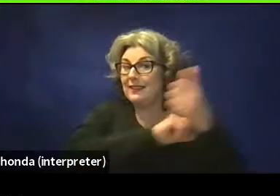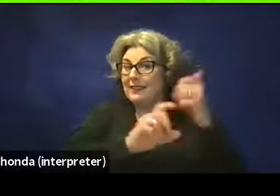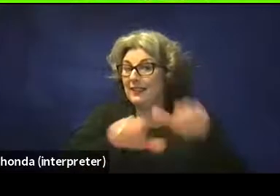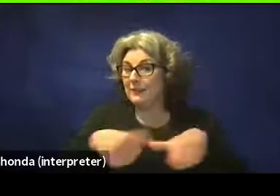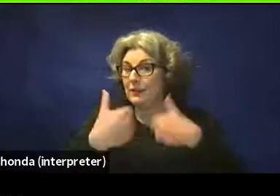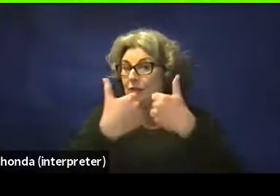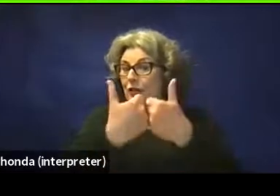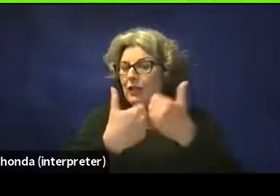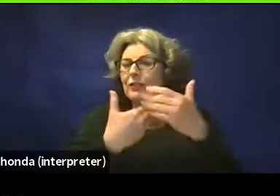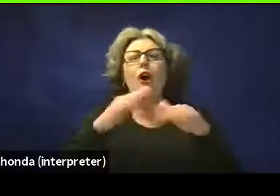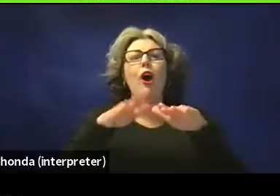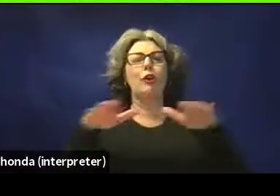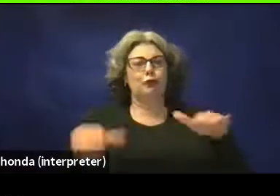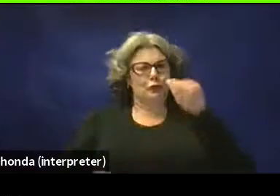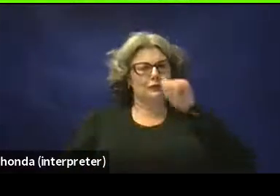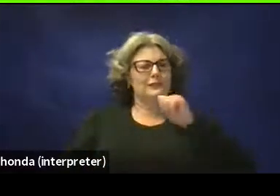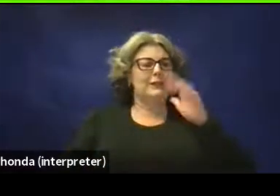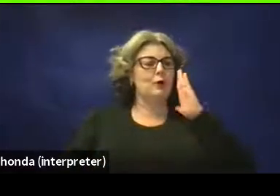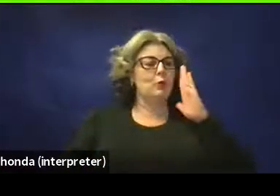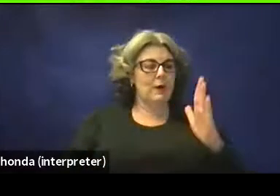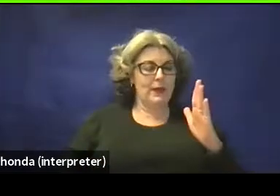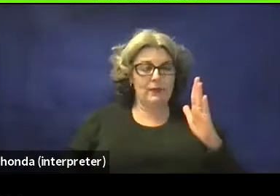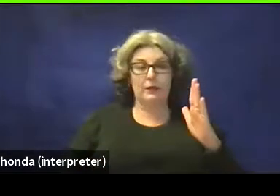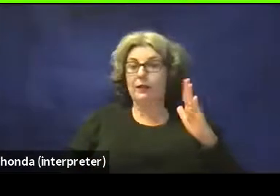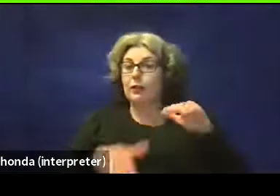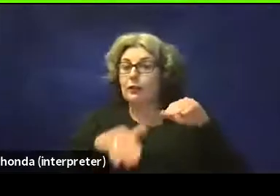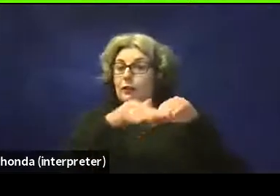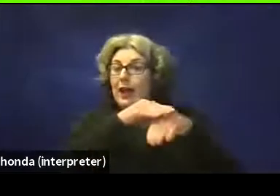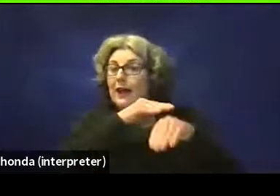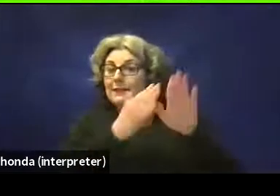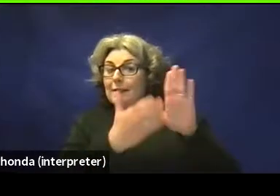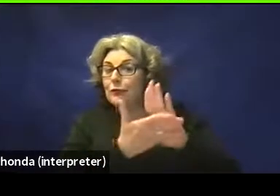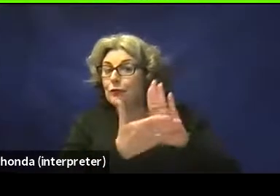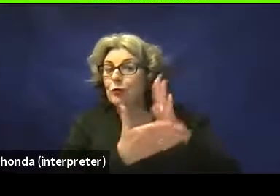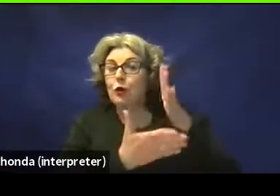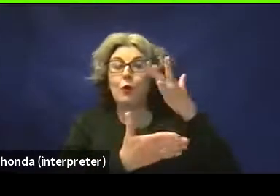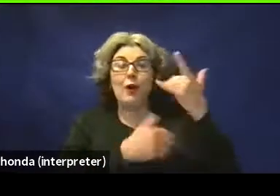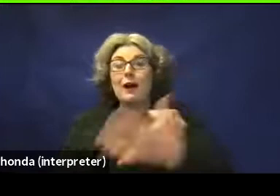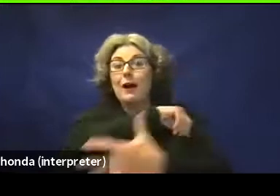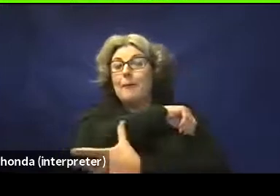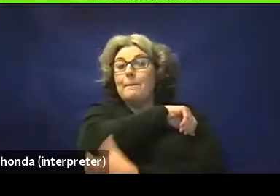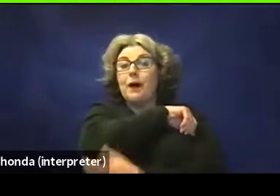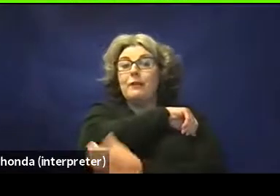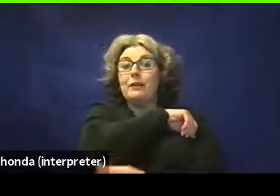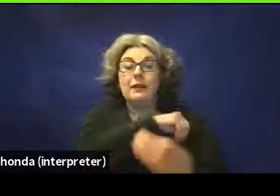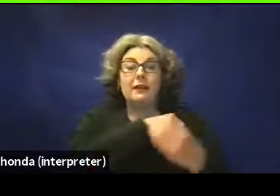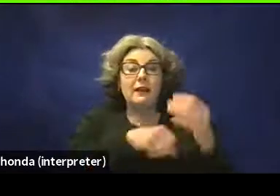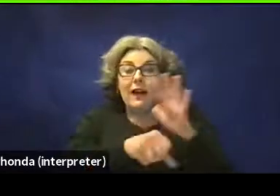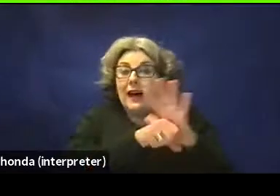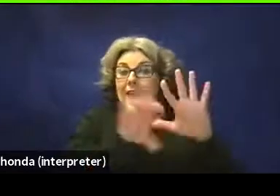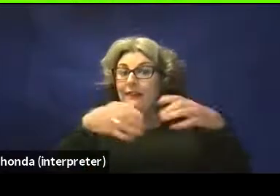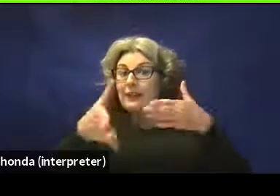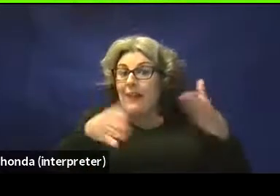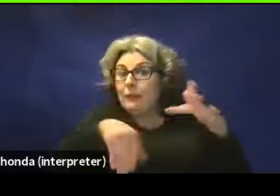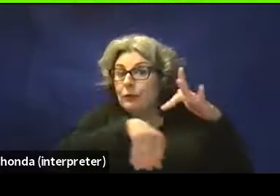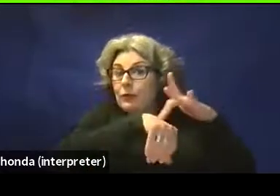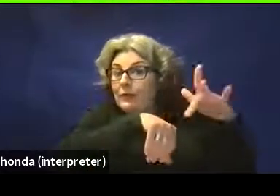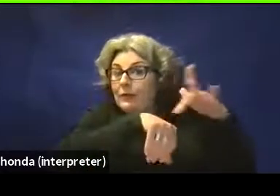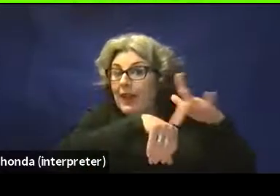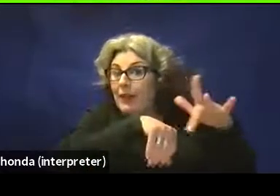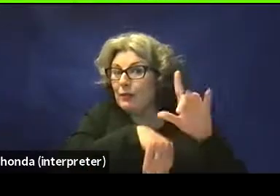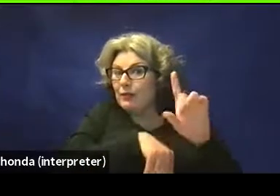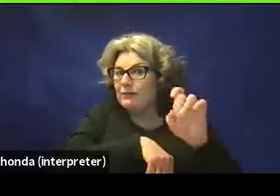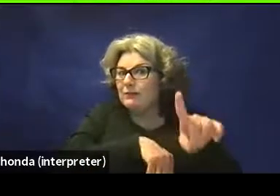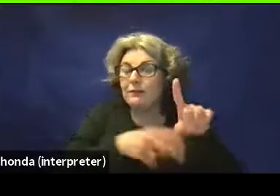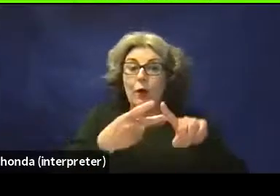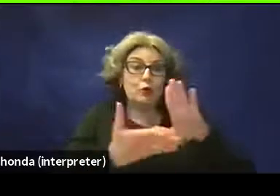all children will suffer in gaining access to schools, because it's just a question of, are there even enough classrooms available,